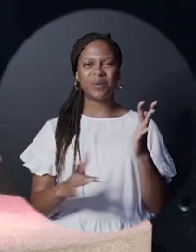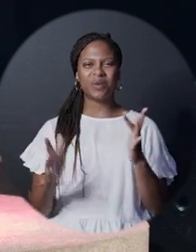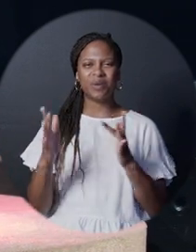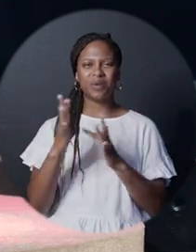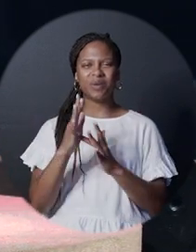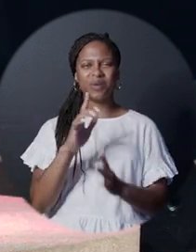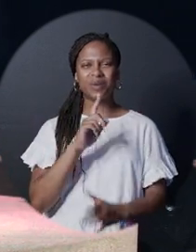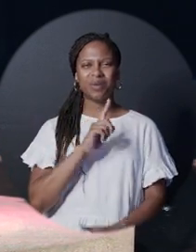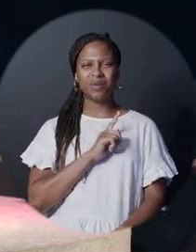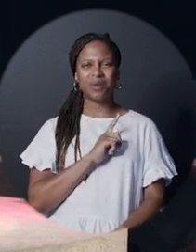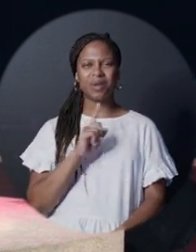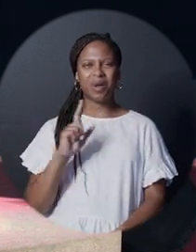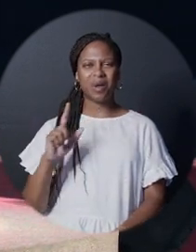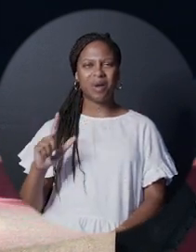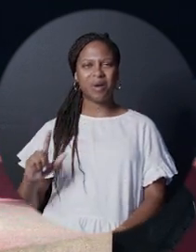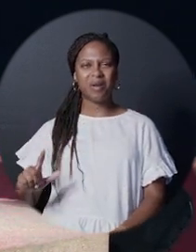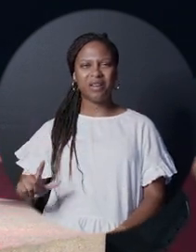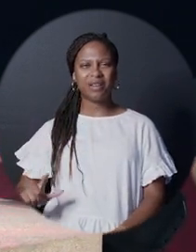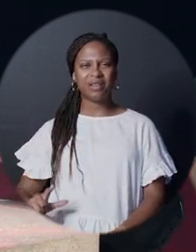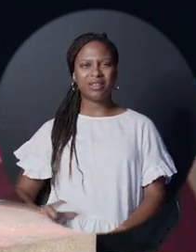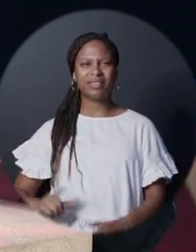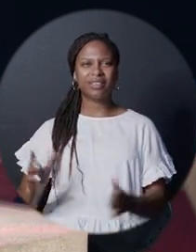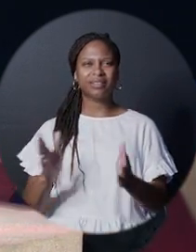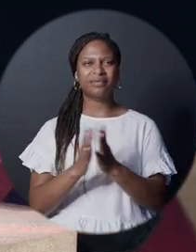Thank you, Jesus.